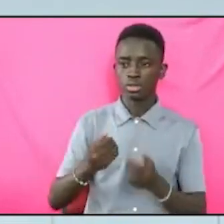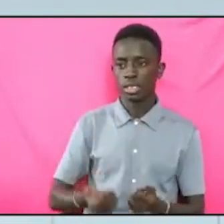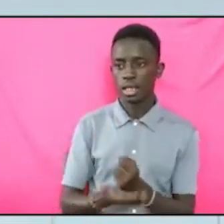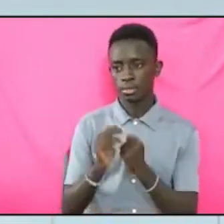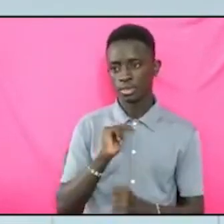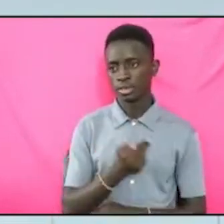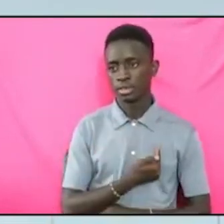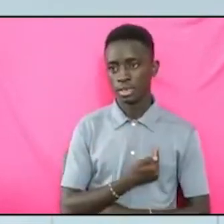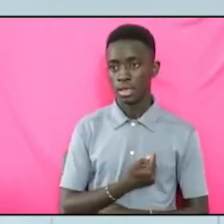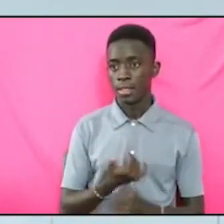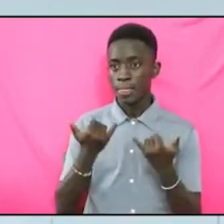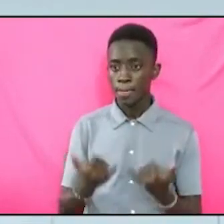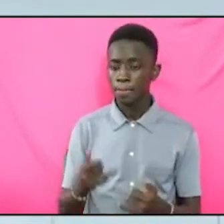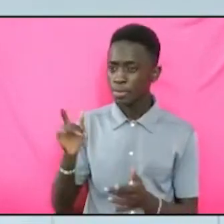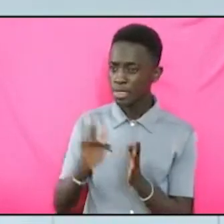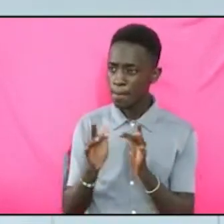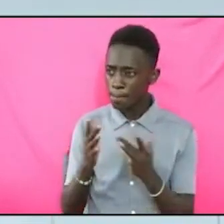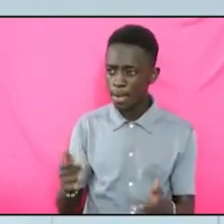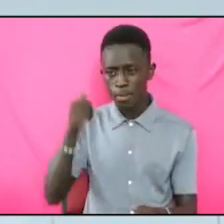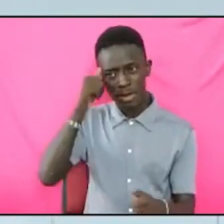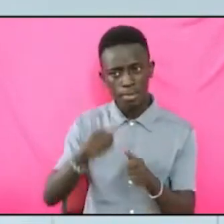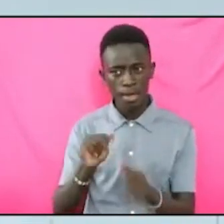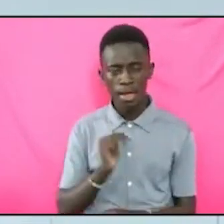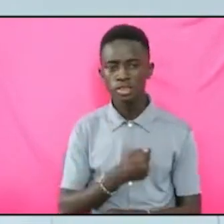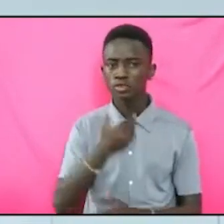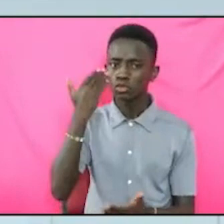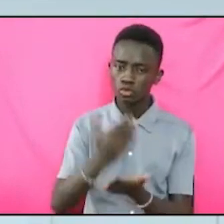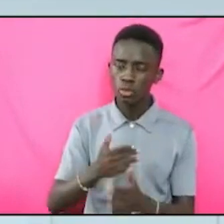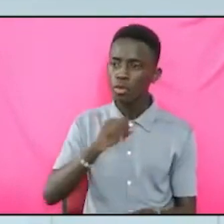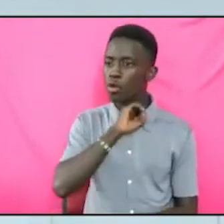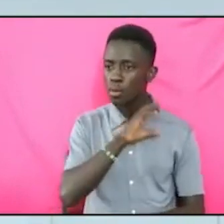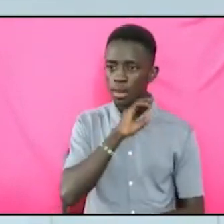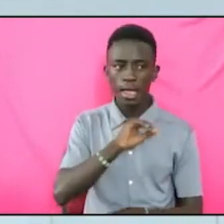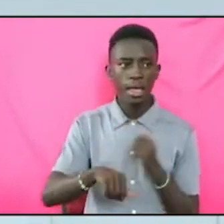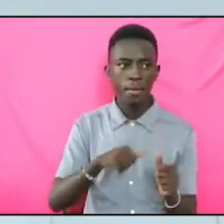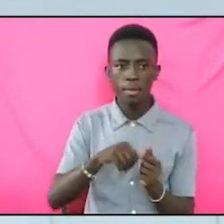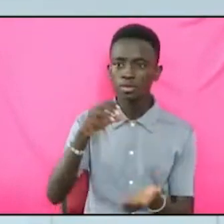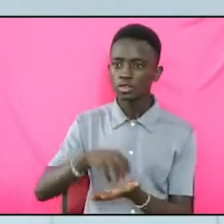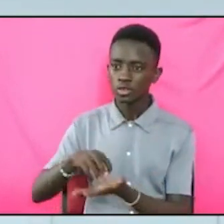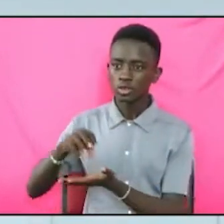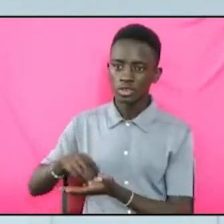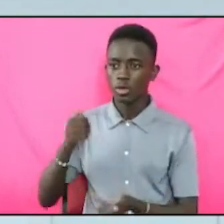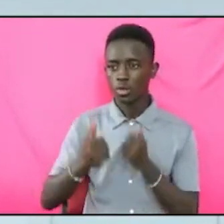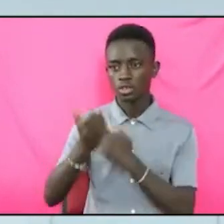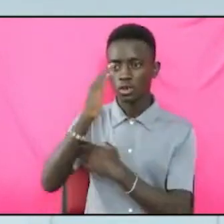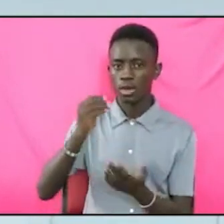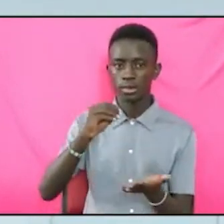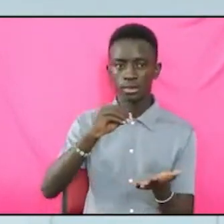Church, the passage at hand reminds us to stop complaining about circumstances and situations which God has put us